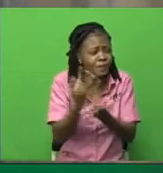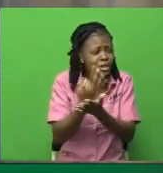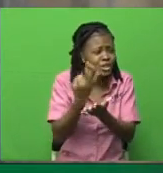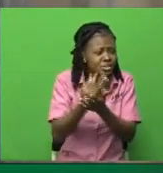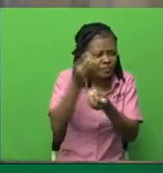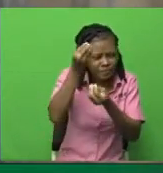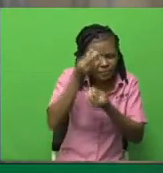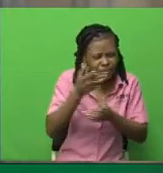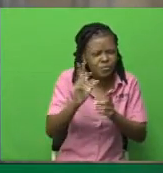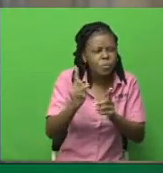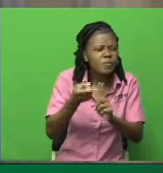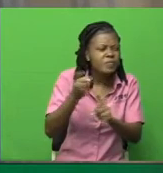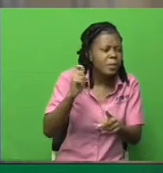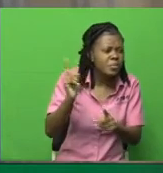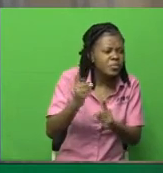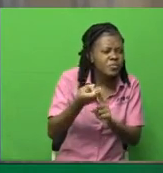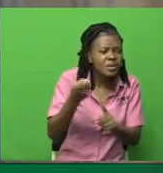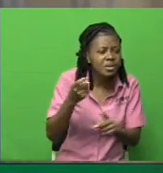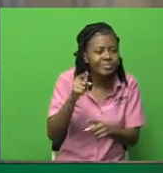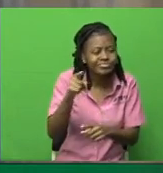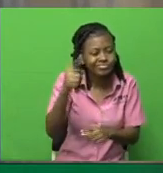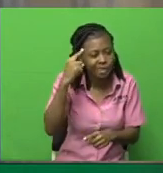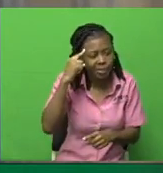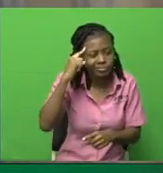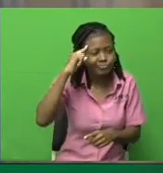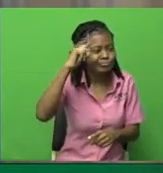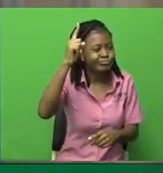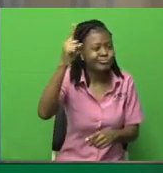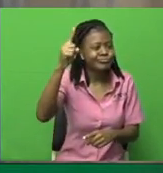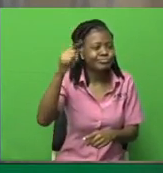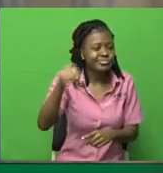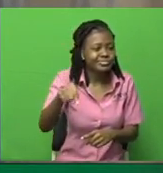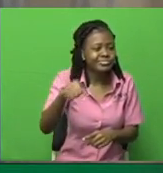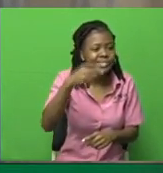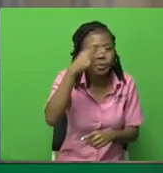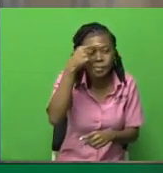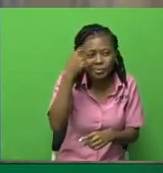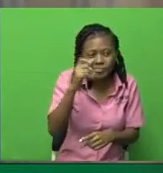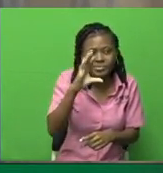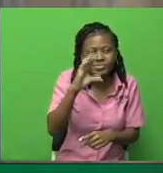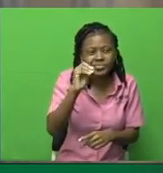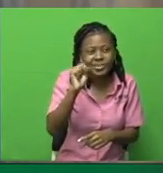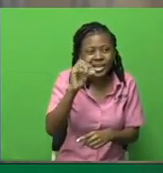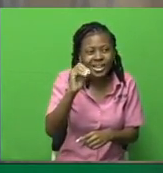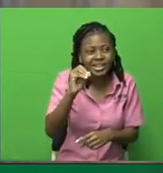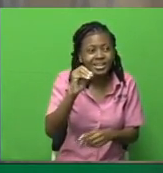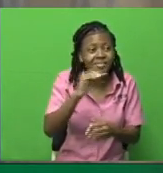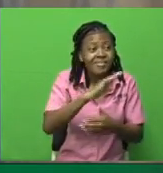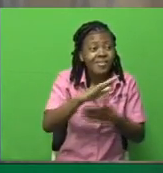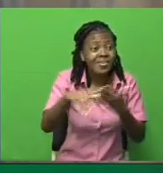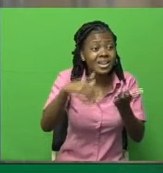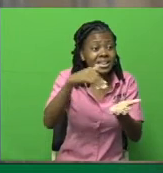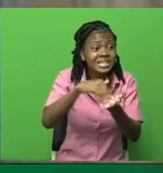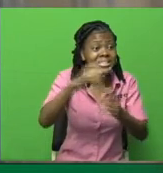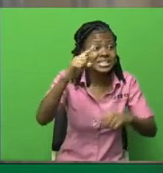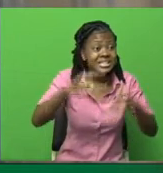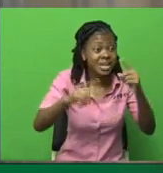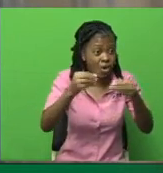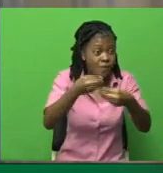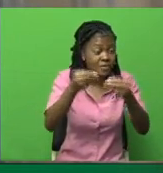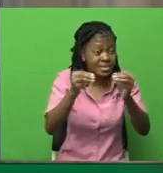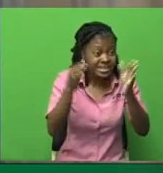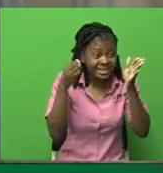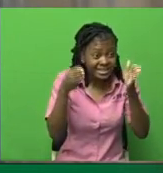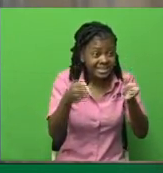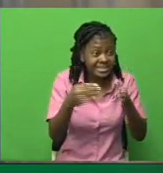that that was his own figure since the CEO soul since the CSO only has reference to